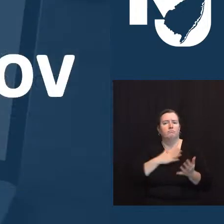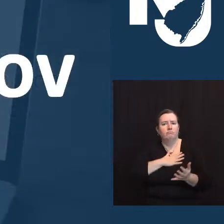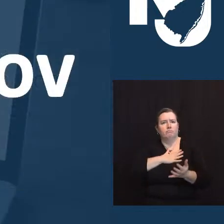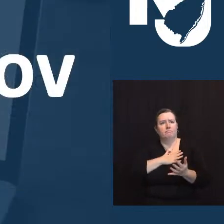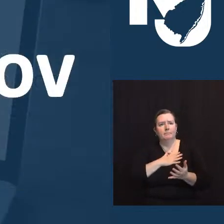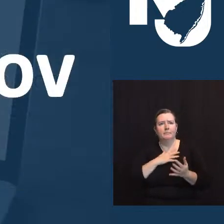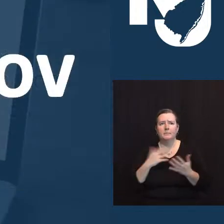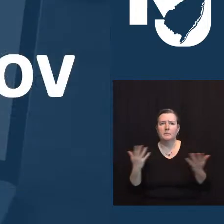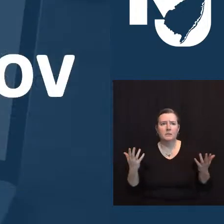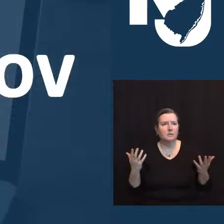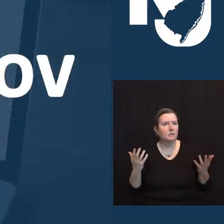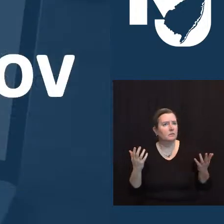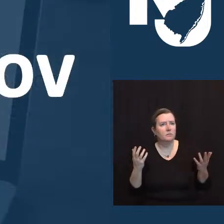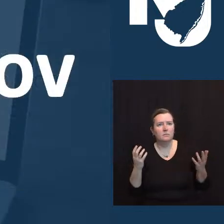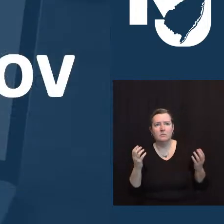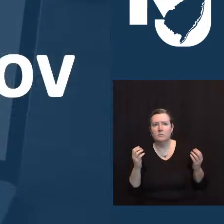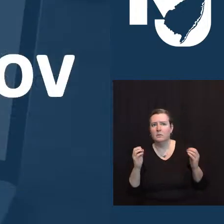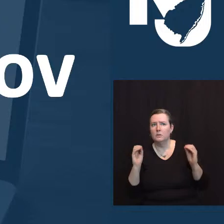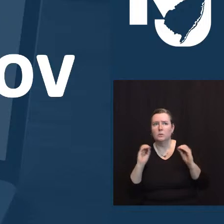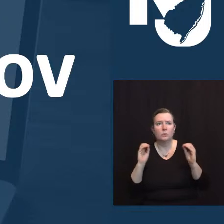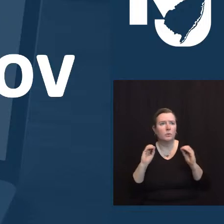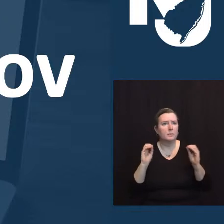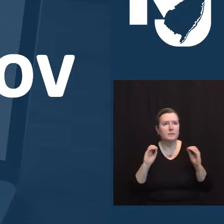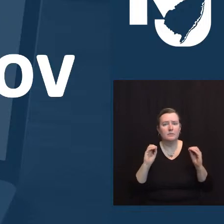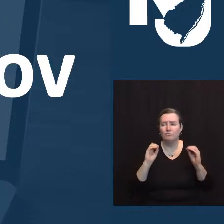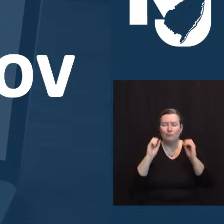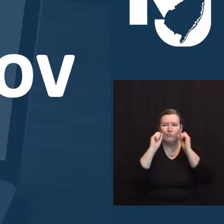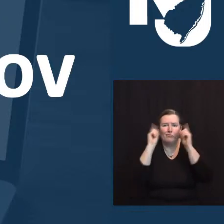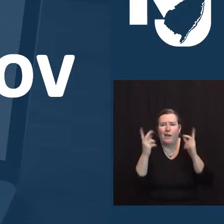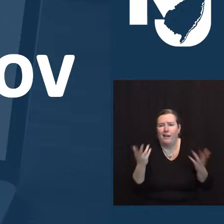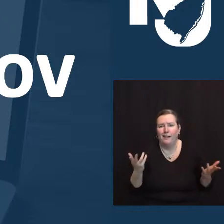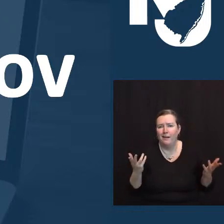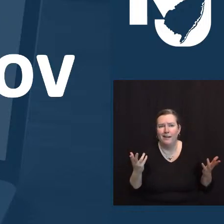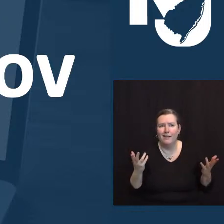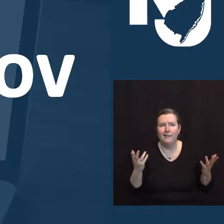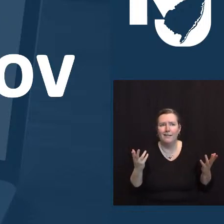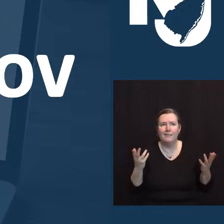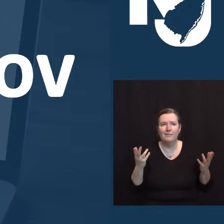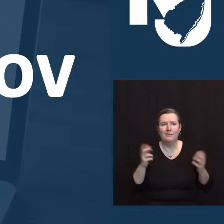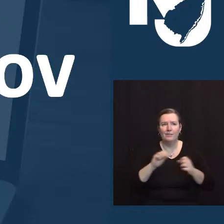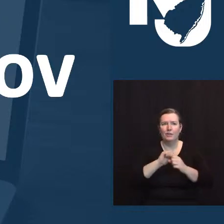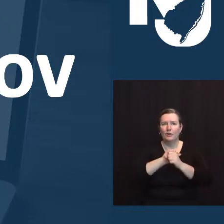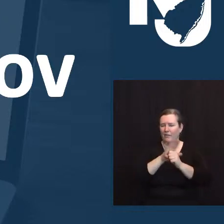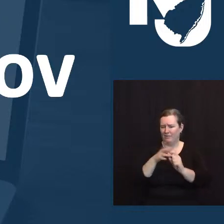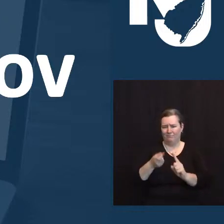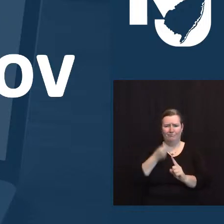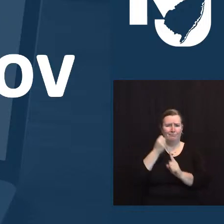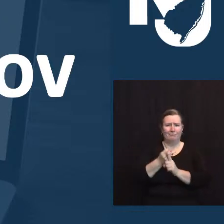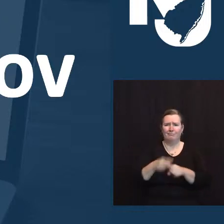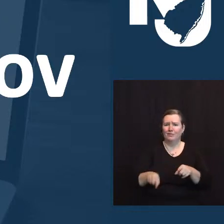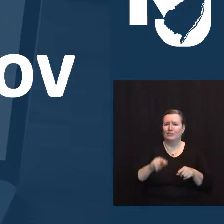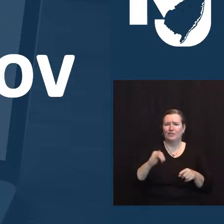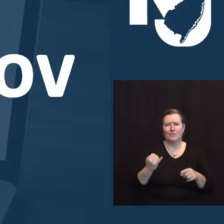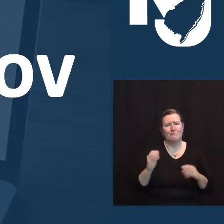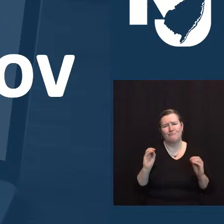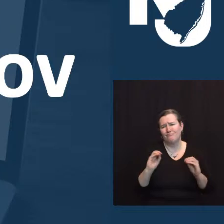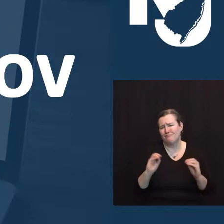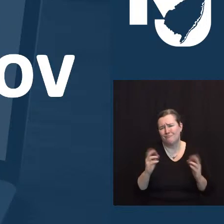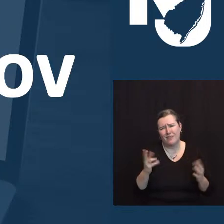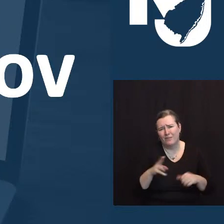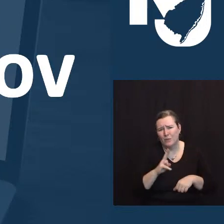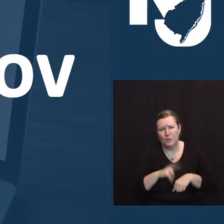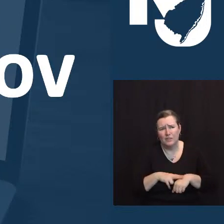today were necessarily surprised that the coronavirus had found its way to New Jersey. In fact, the knowledge that our state could